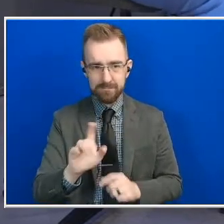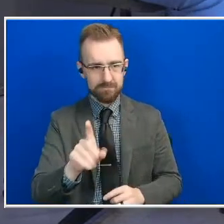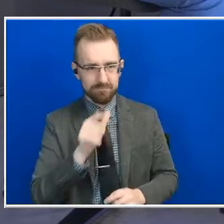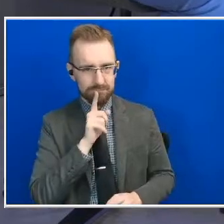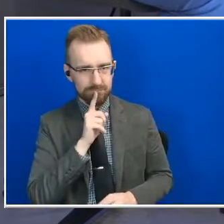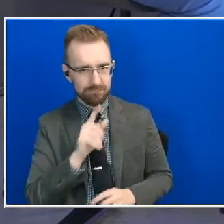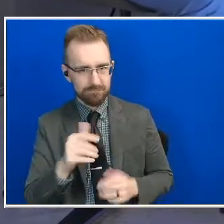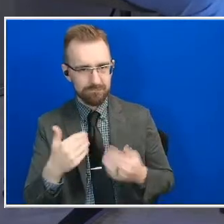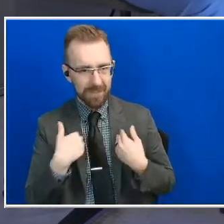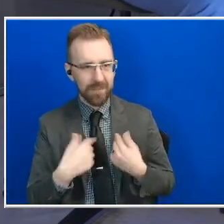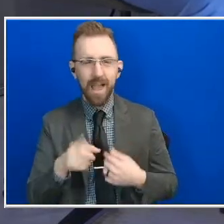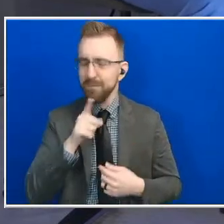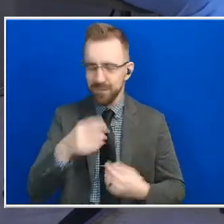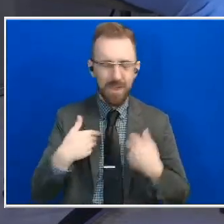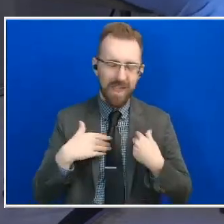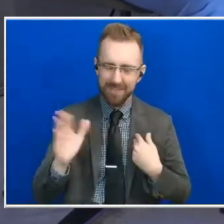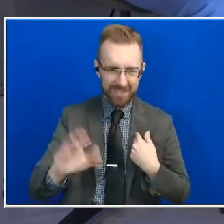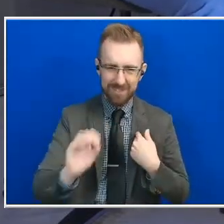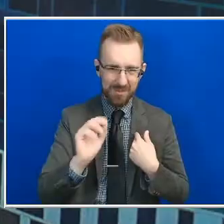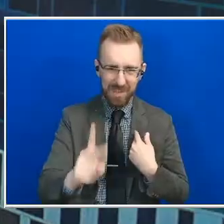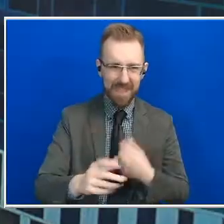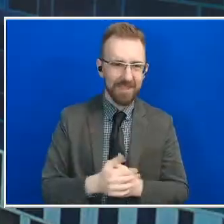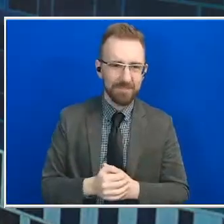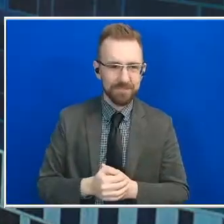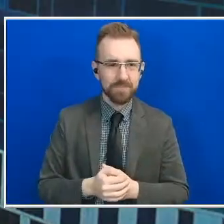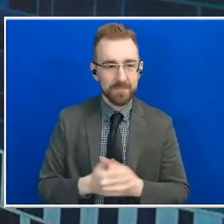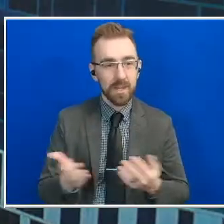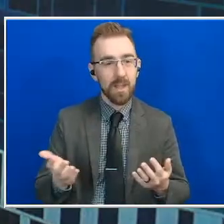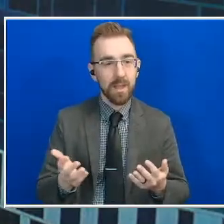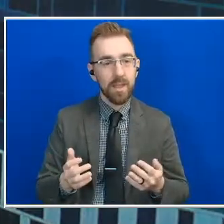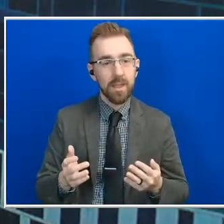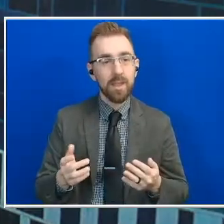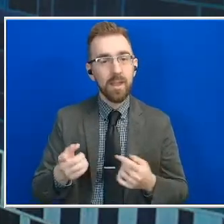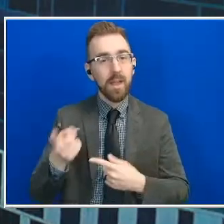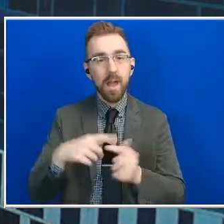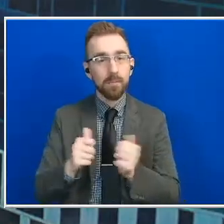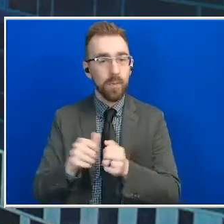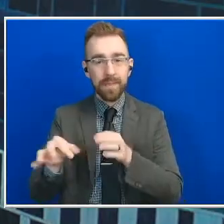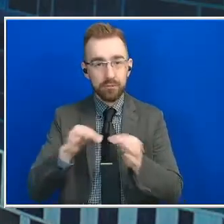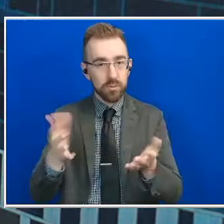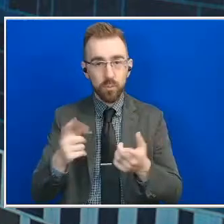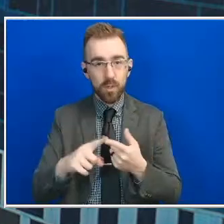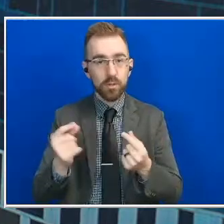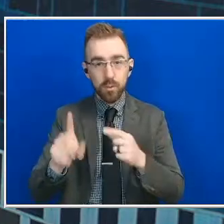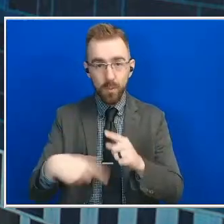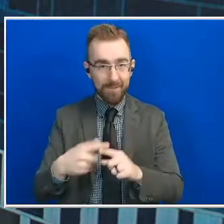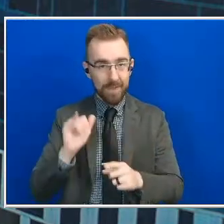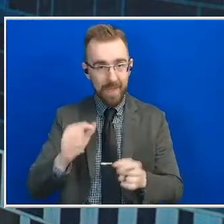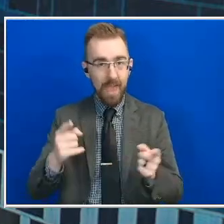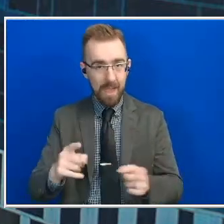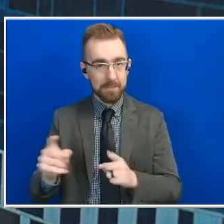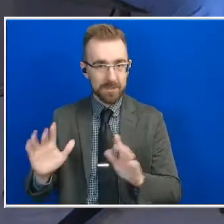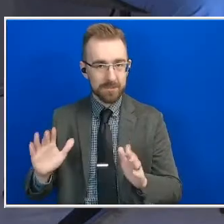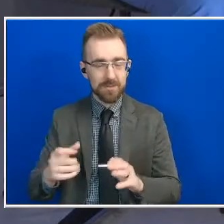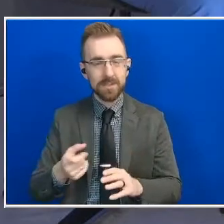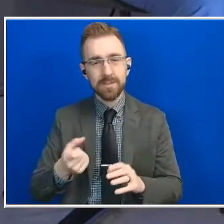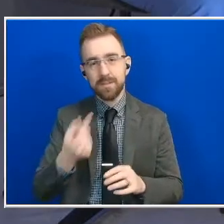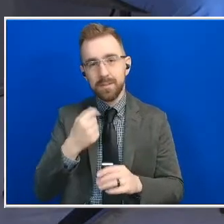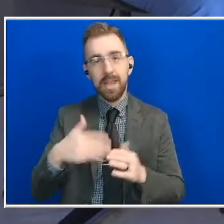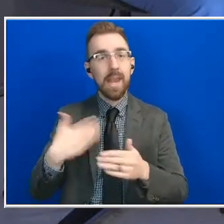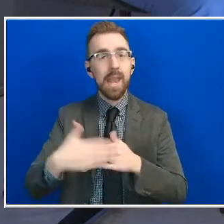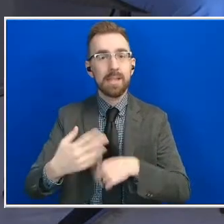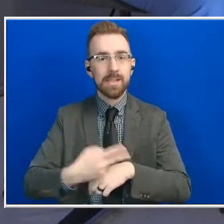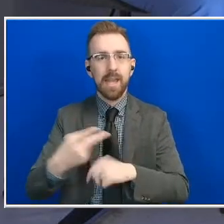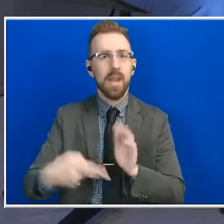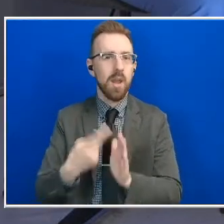have. It's okay. I have. But okay. it comes with instructions for what to do when that Yes. happens. Okay, good. So just take double dose the next Well, day. that's going to happen. I mean, Easy you know what peasy. happens. All